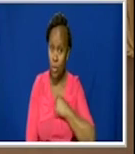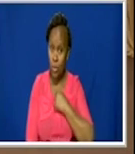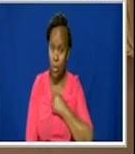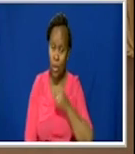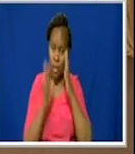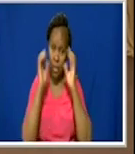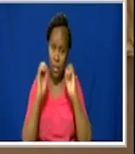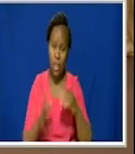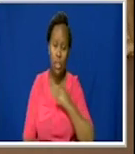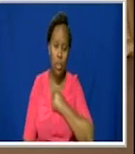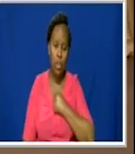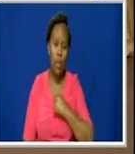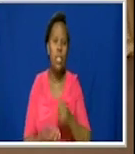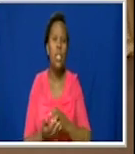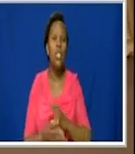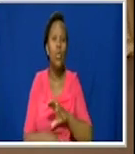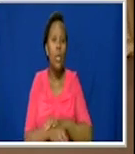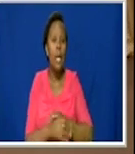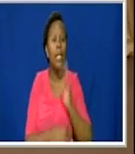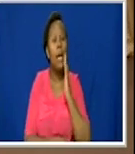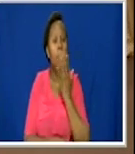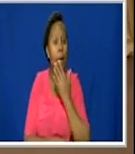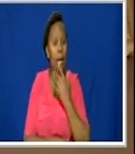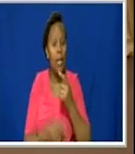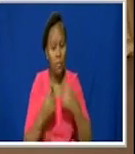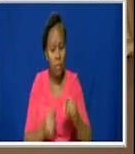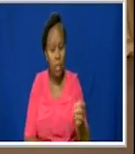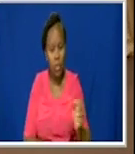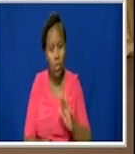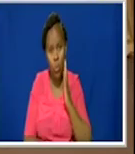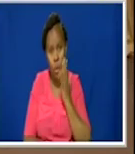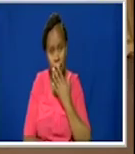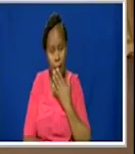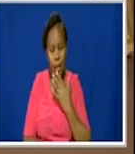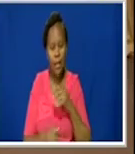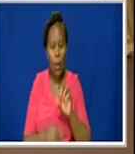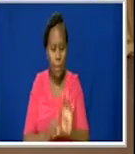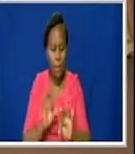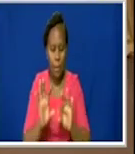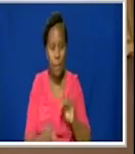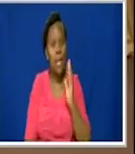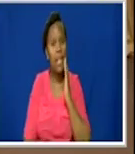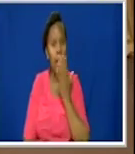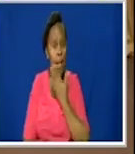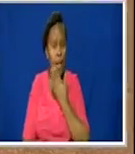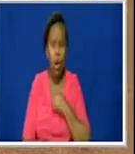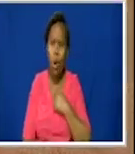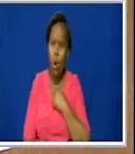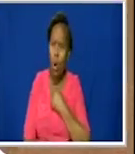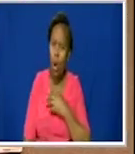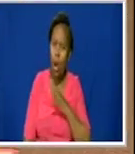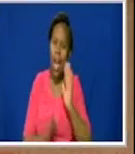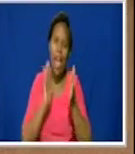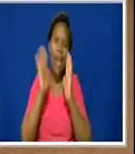I was trying to remove my colors so I can color. Oh, sorry. Let us put the colors. Okay. Oh,